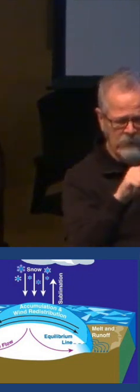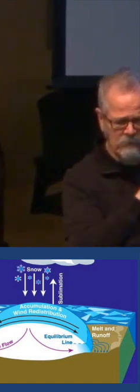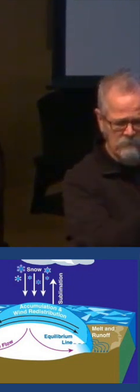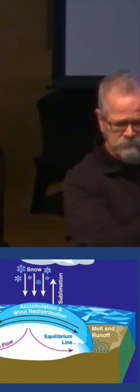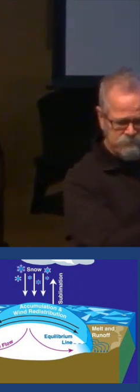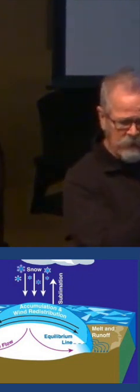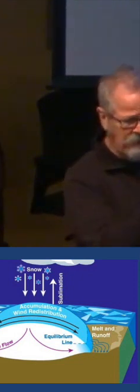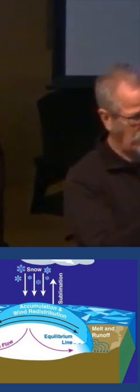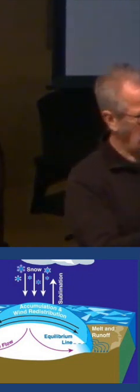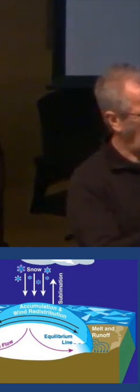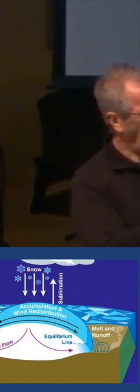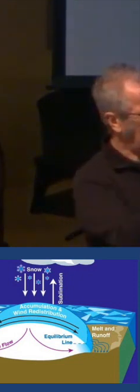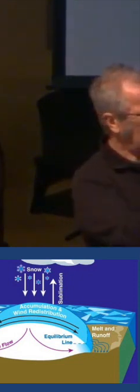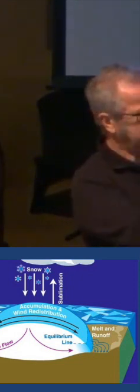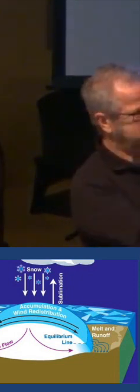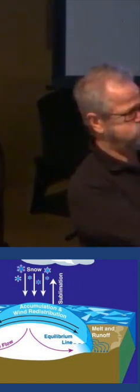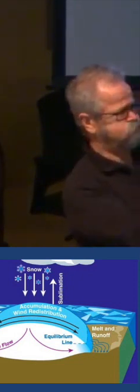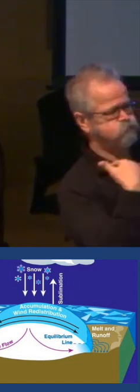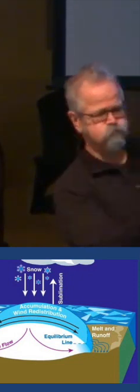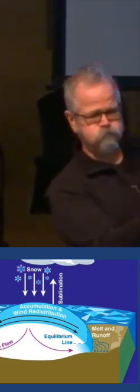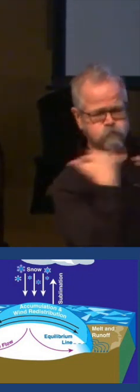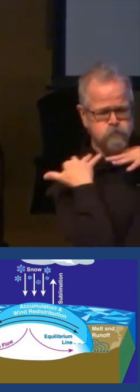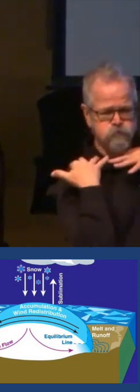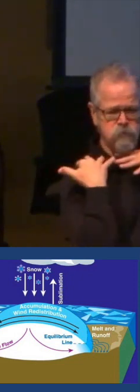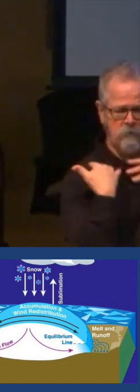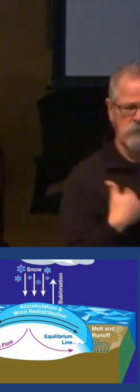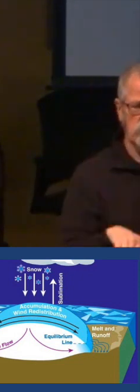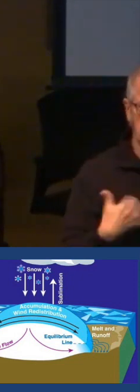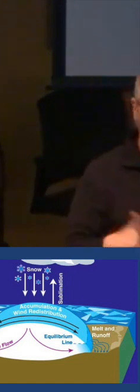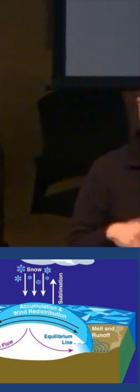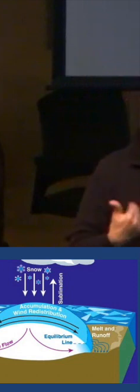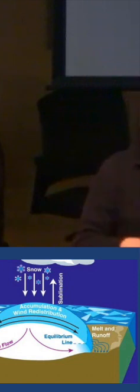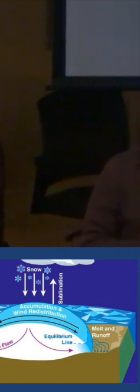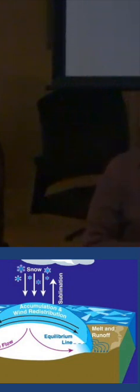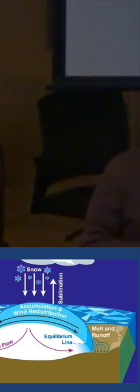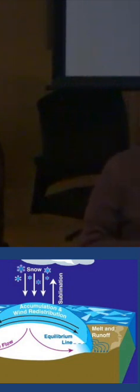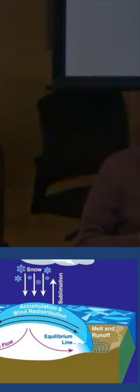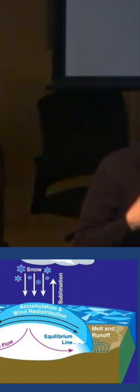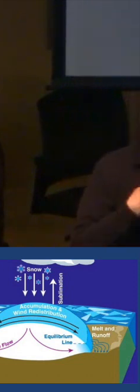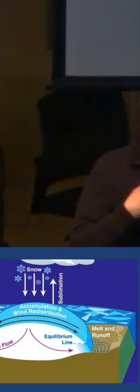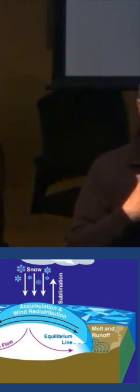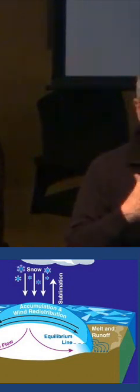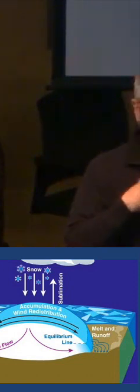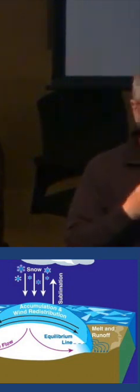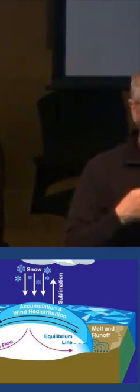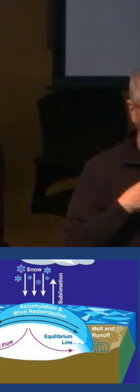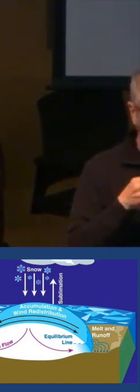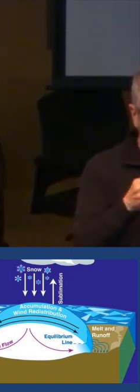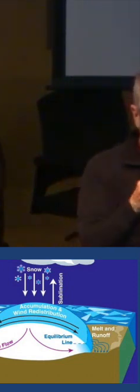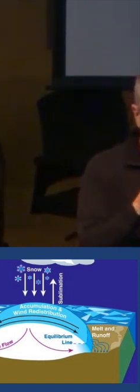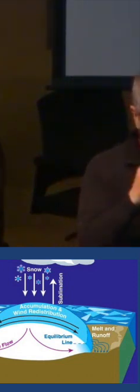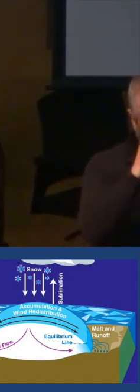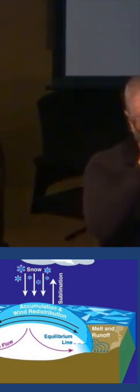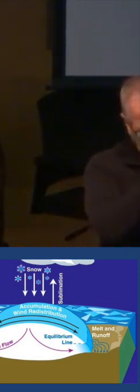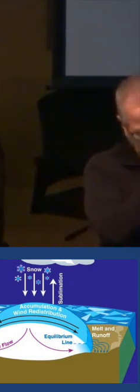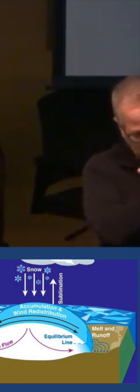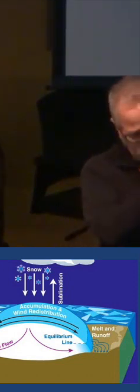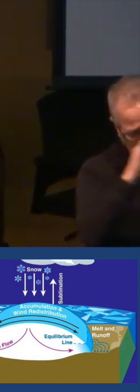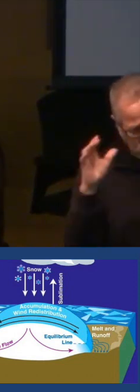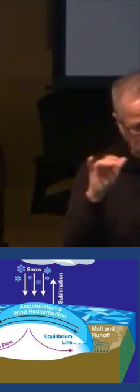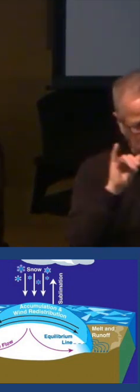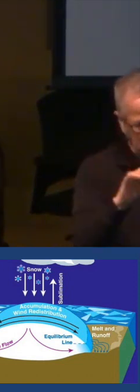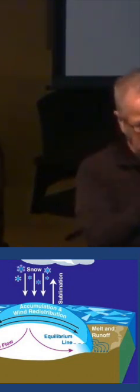motion. And one way to think of it is as ice that is connected to